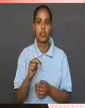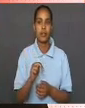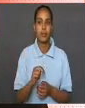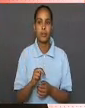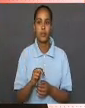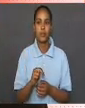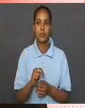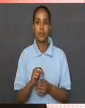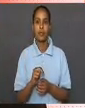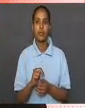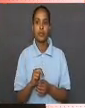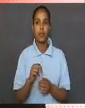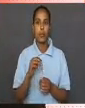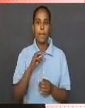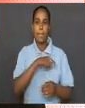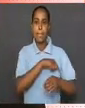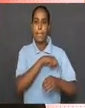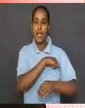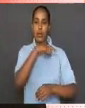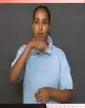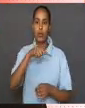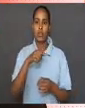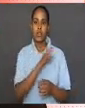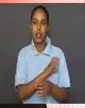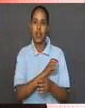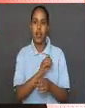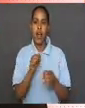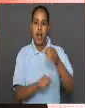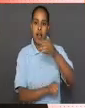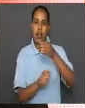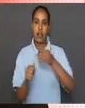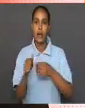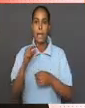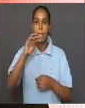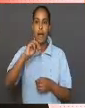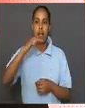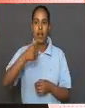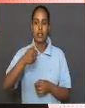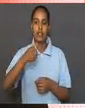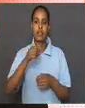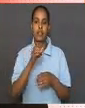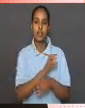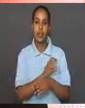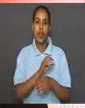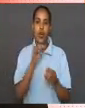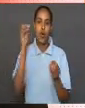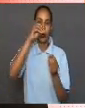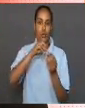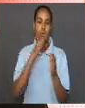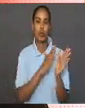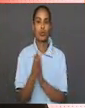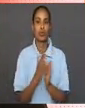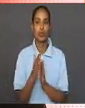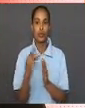Leclanché cells, mercury cells, and alkaline manganese cells are also